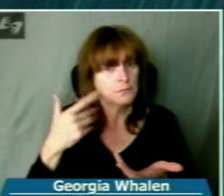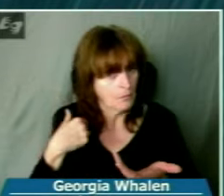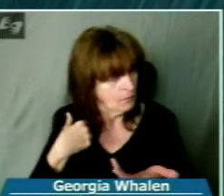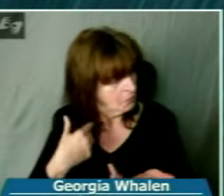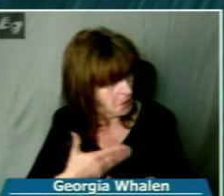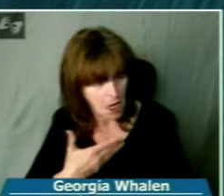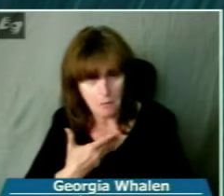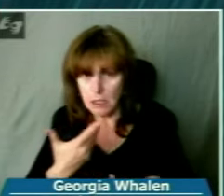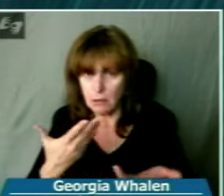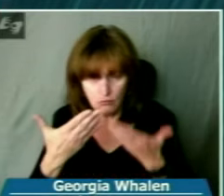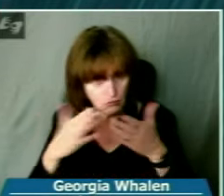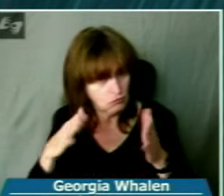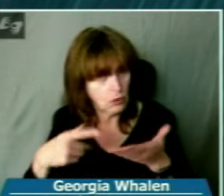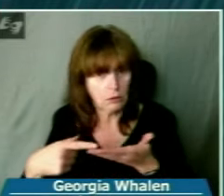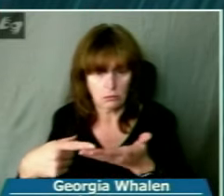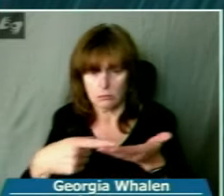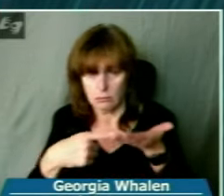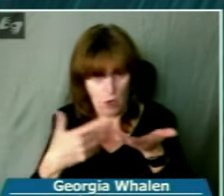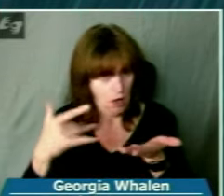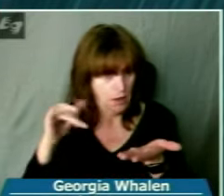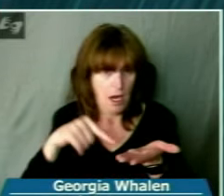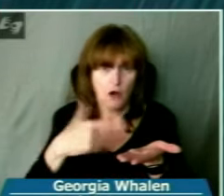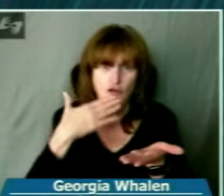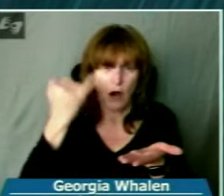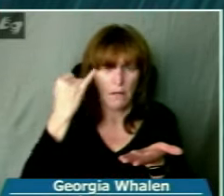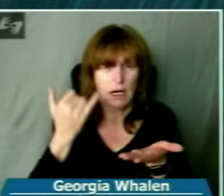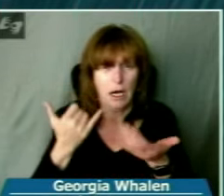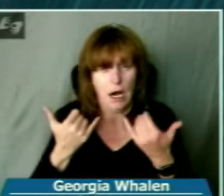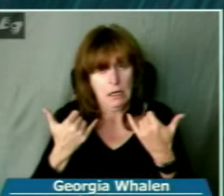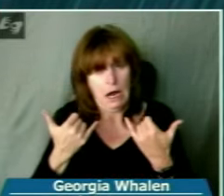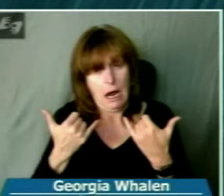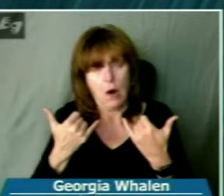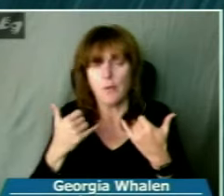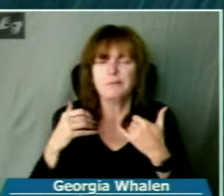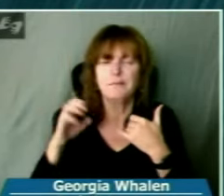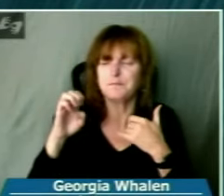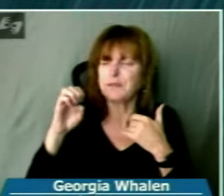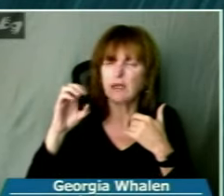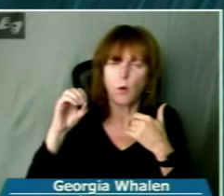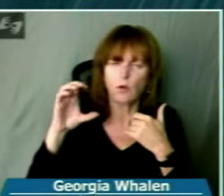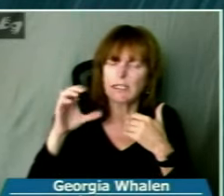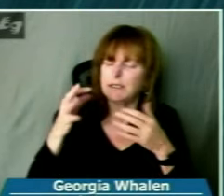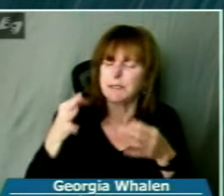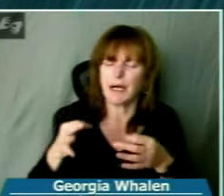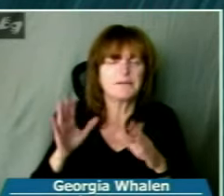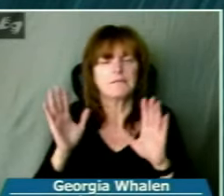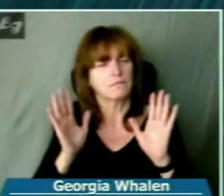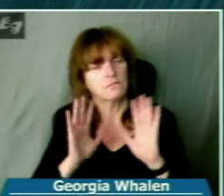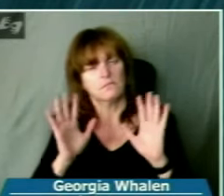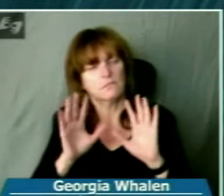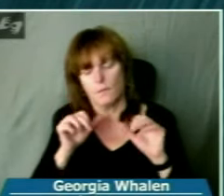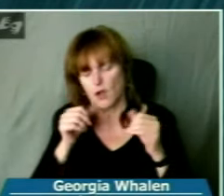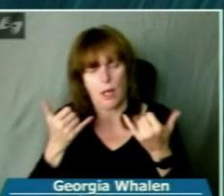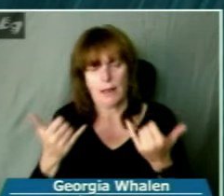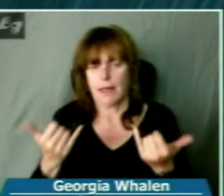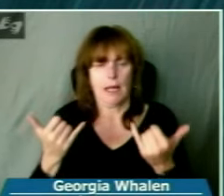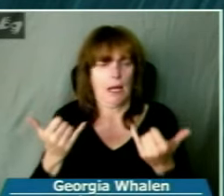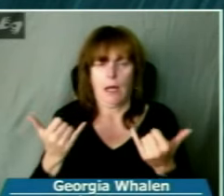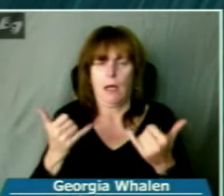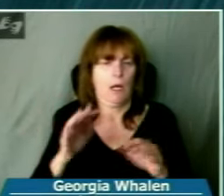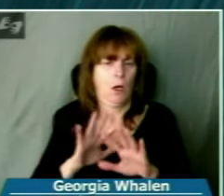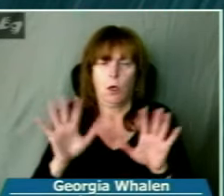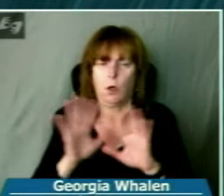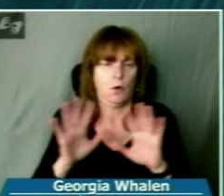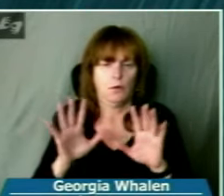it really isn't an Emergency Operations Center matter for them to deal with. So we've actually not had them make that decision,